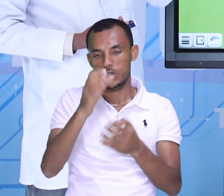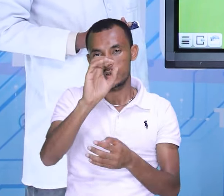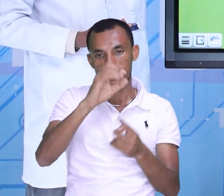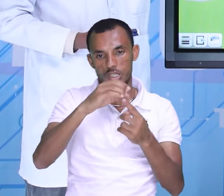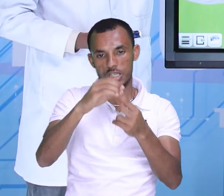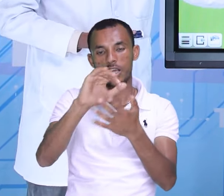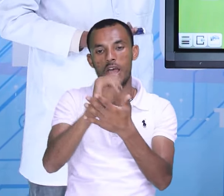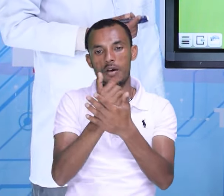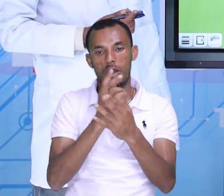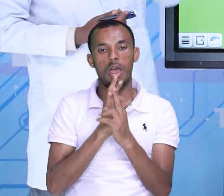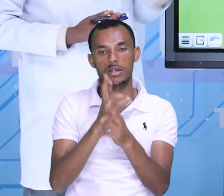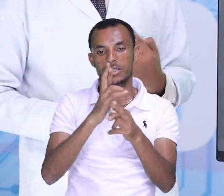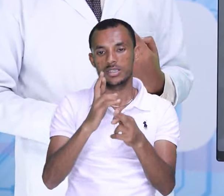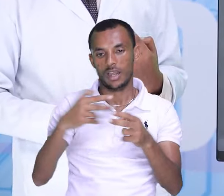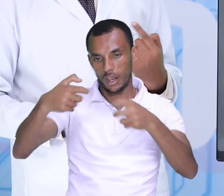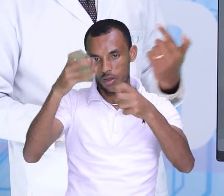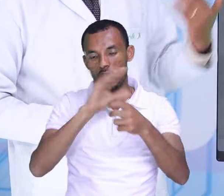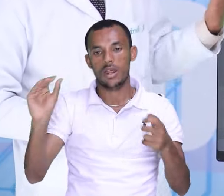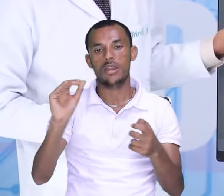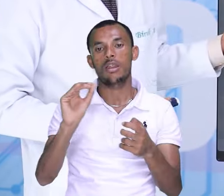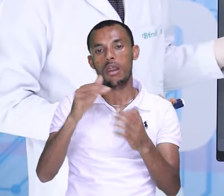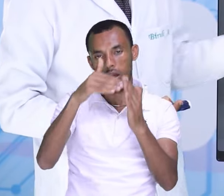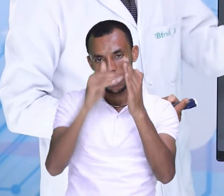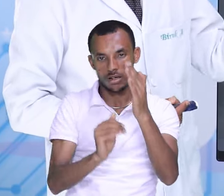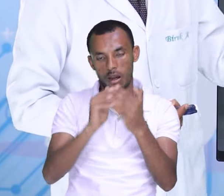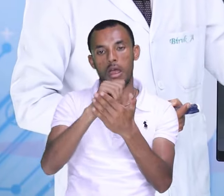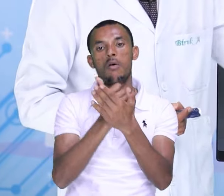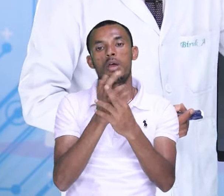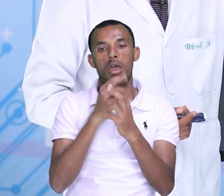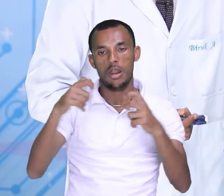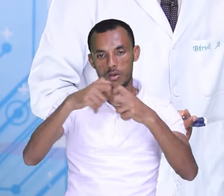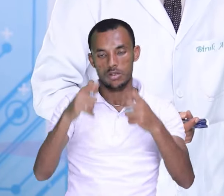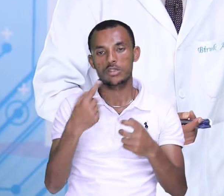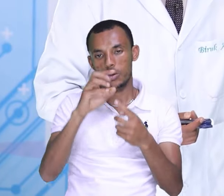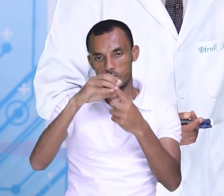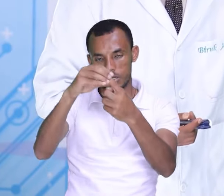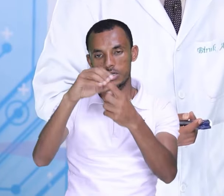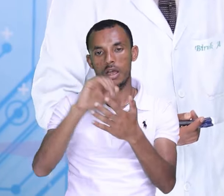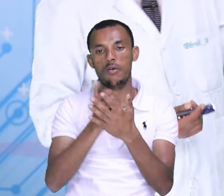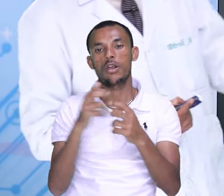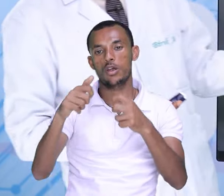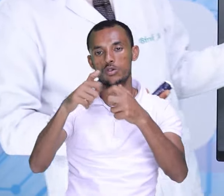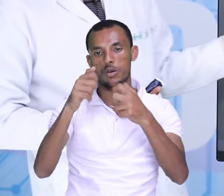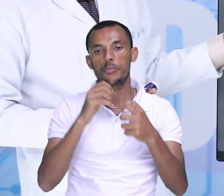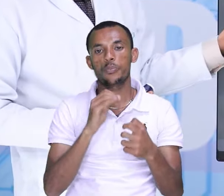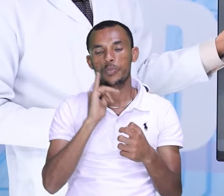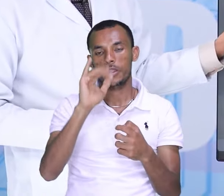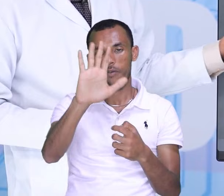half reaction electron and the reduction half reaction electron. Already, the oxidation half reaction electron is 5. The reduction